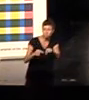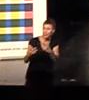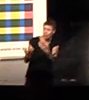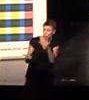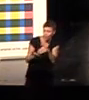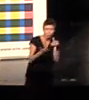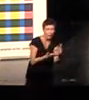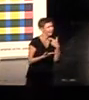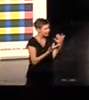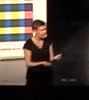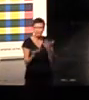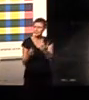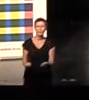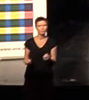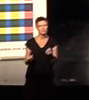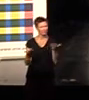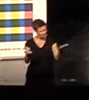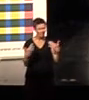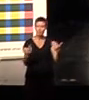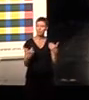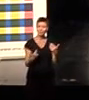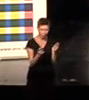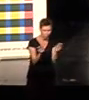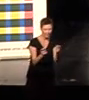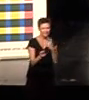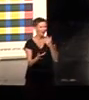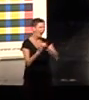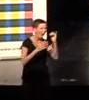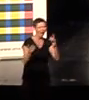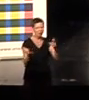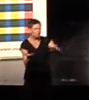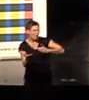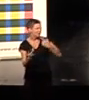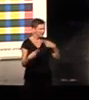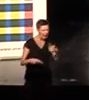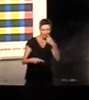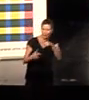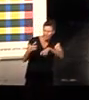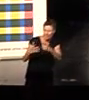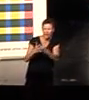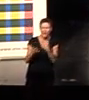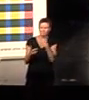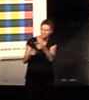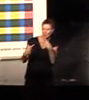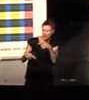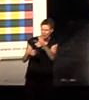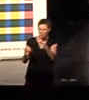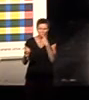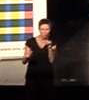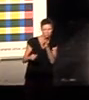daar was not one armen in de prestige doe de heb de whitepapers doedee komt ronde white boot